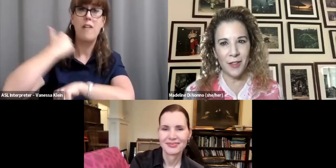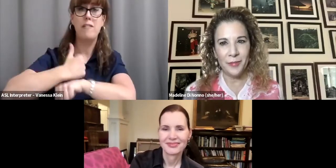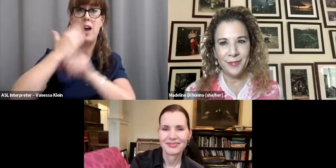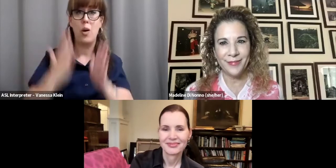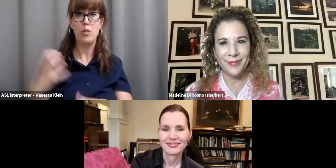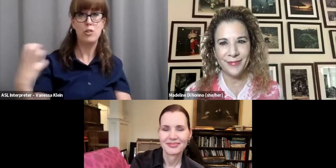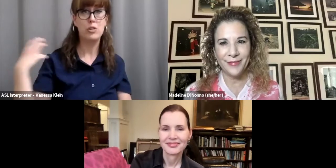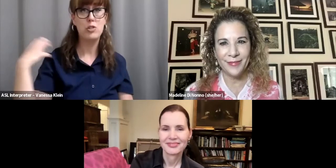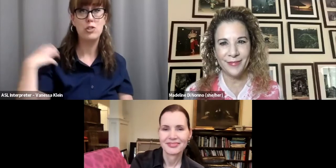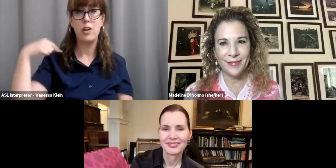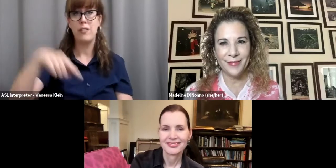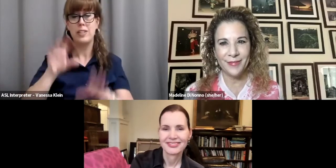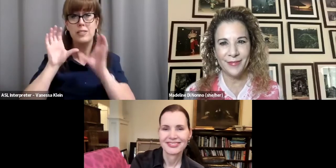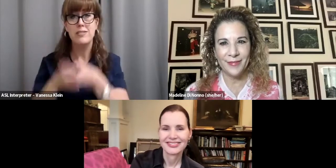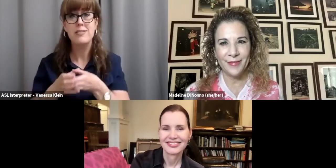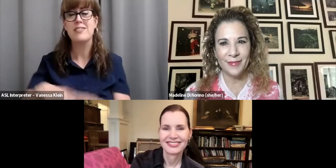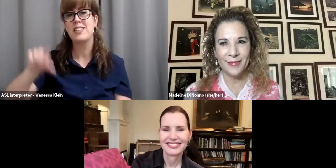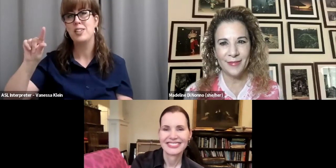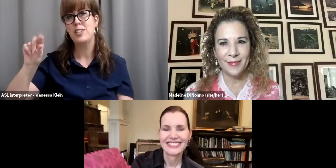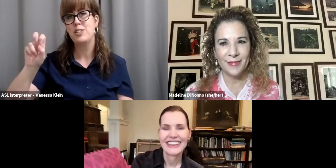the Institute, Gina Davis.